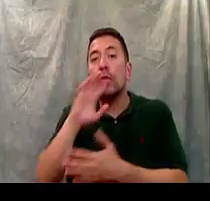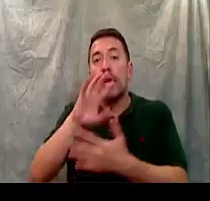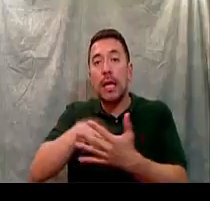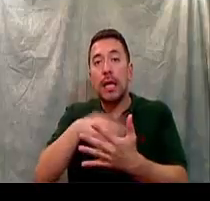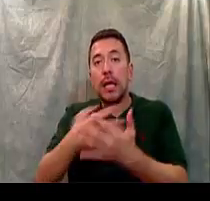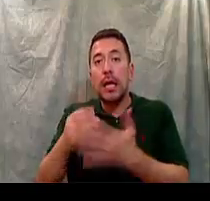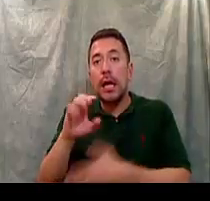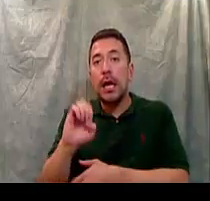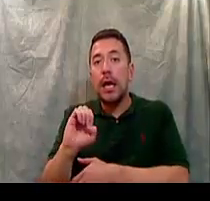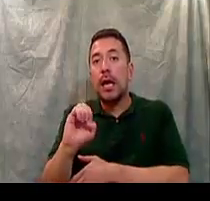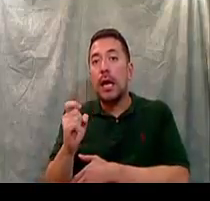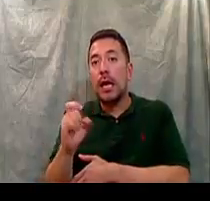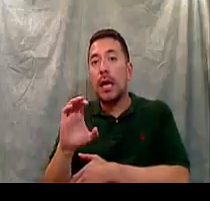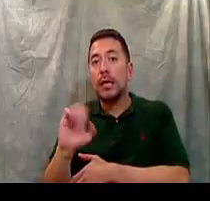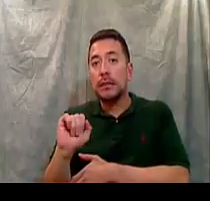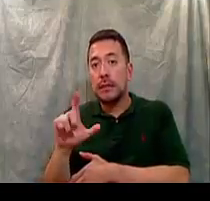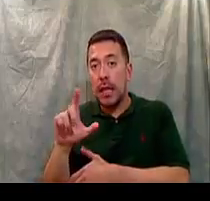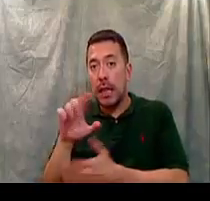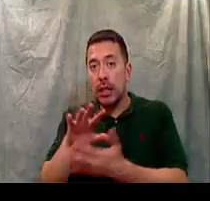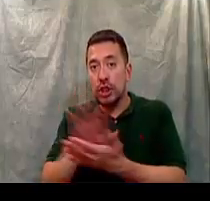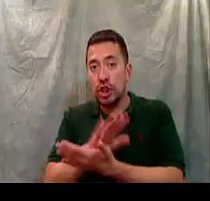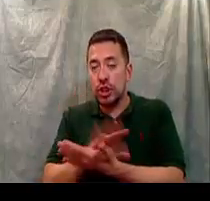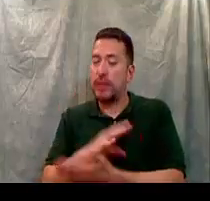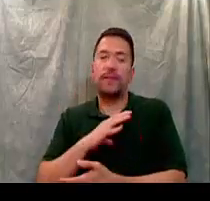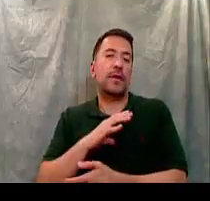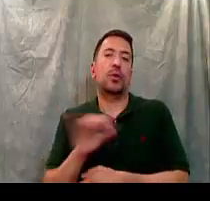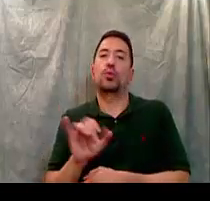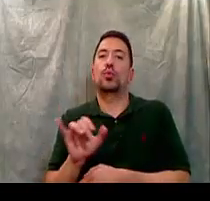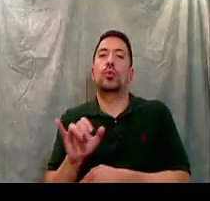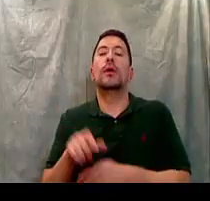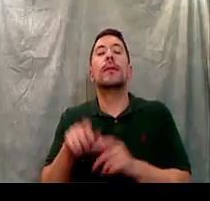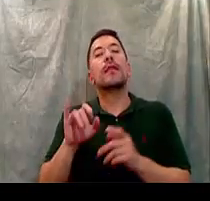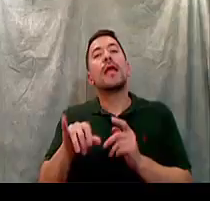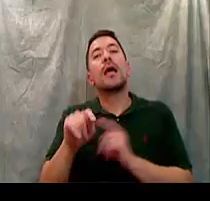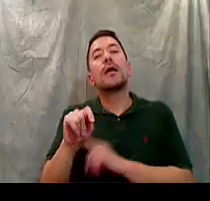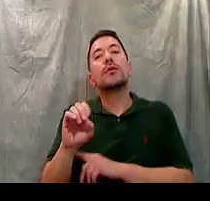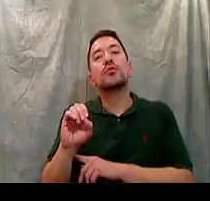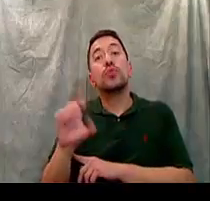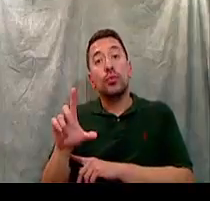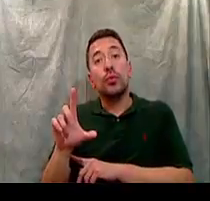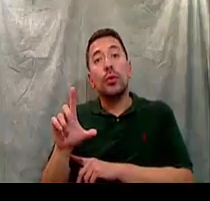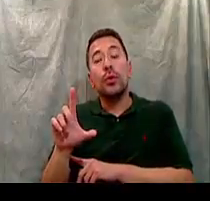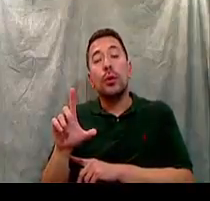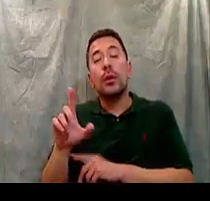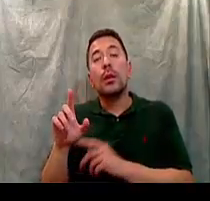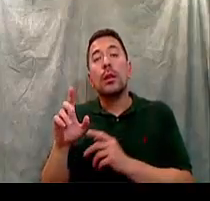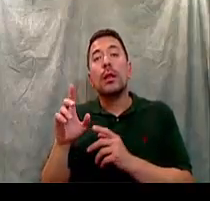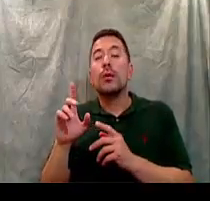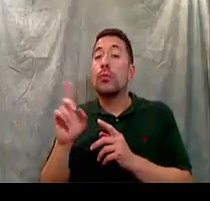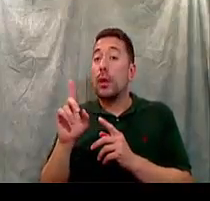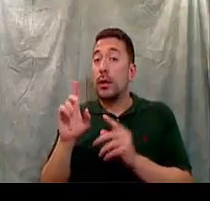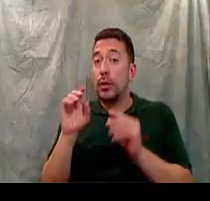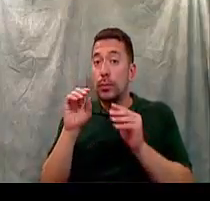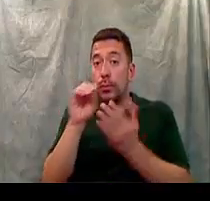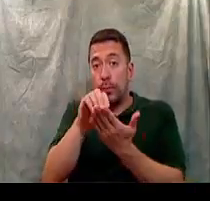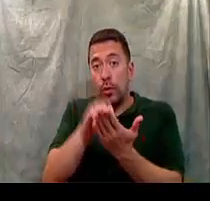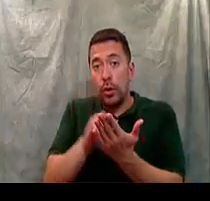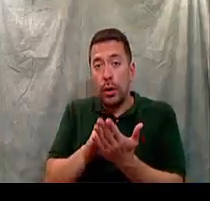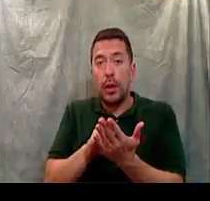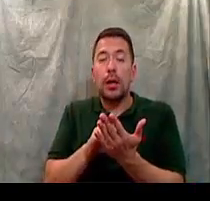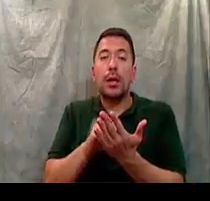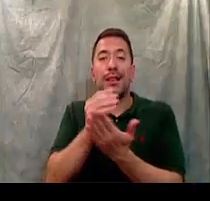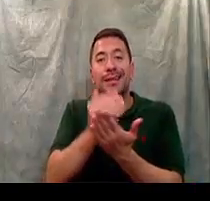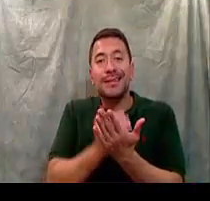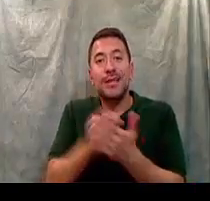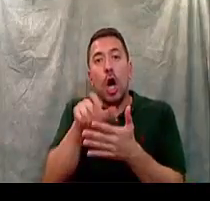too. But this tool should be a space where you start to kind of put a working list of